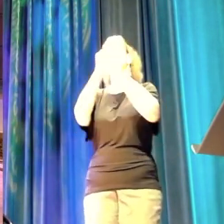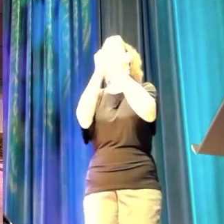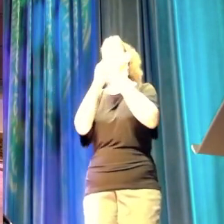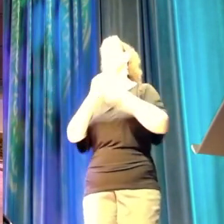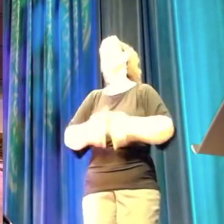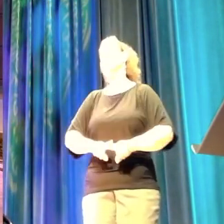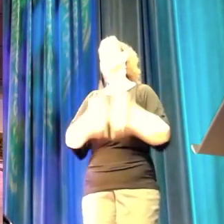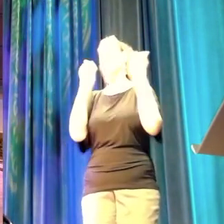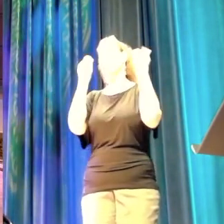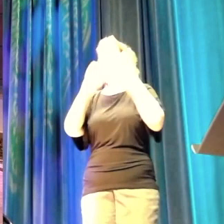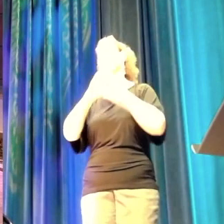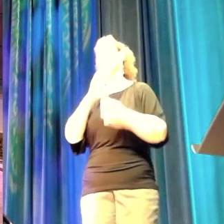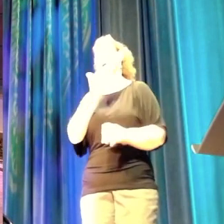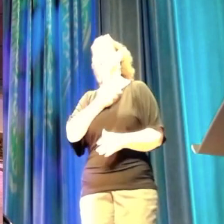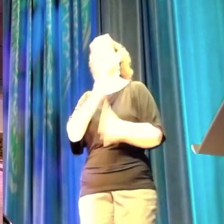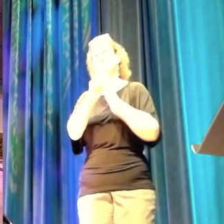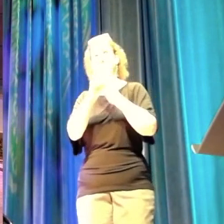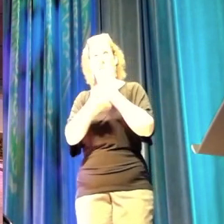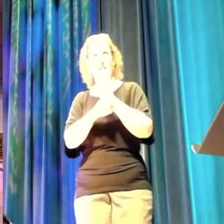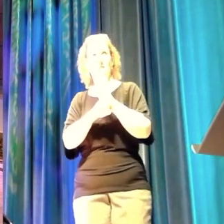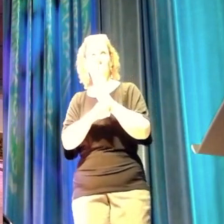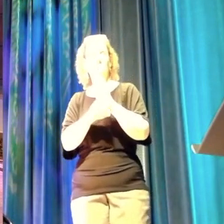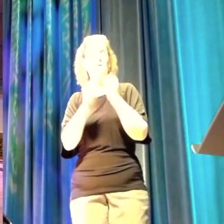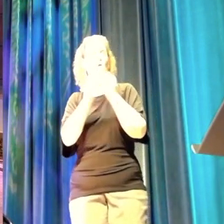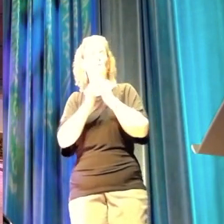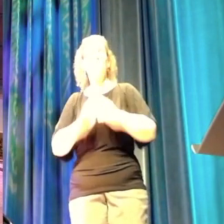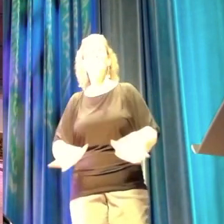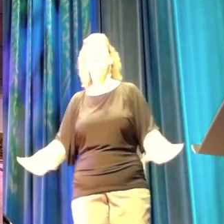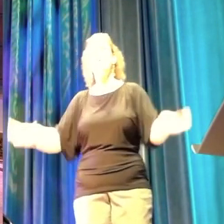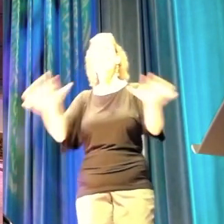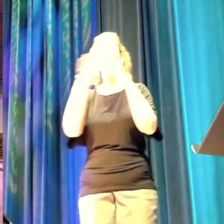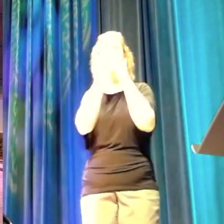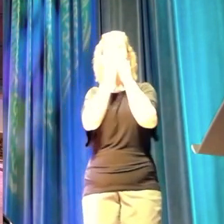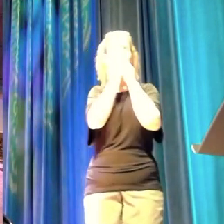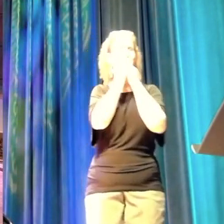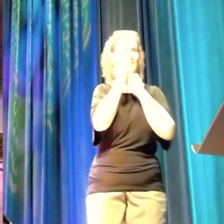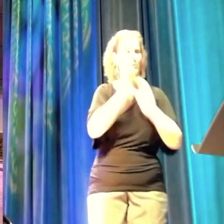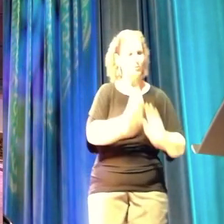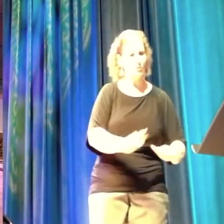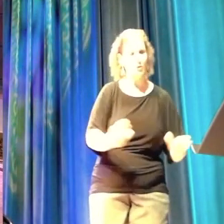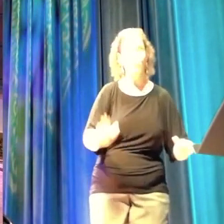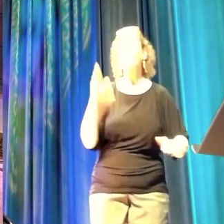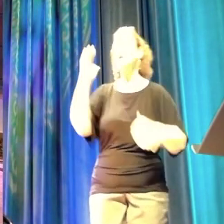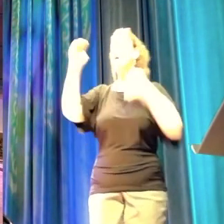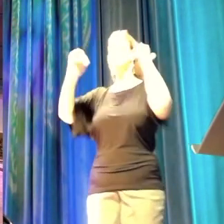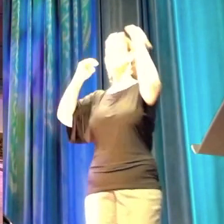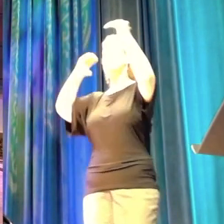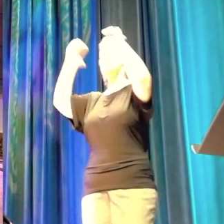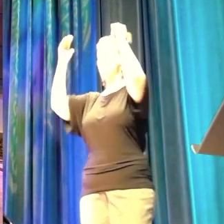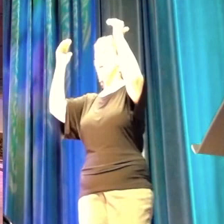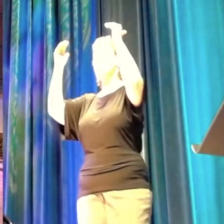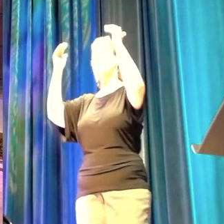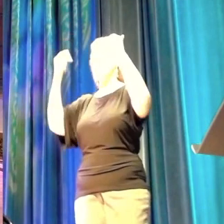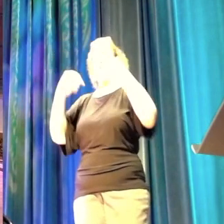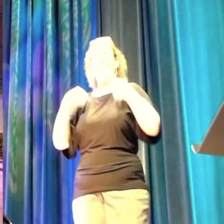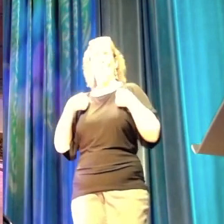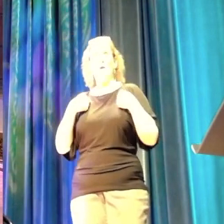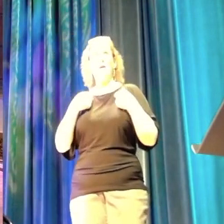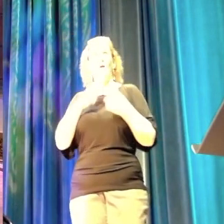state and with the precious children and adults that we are given the gift to